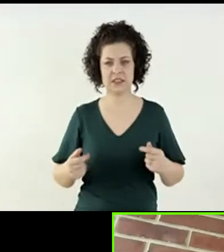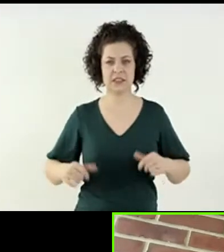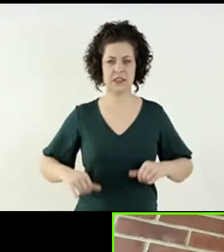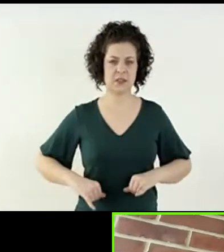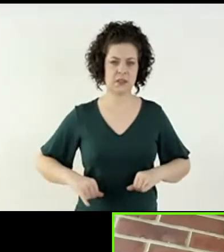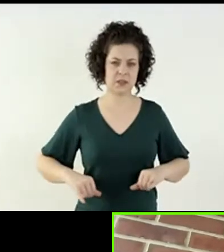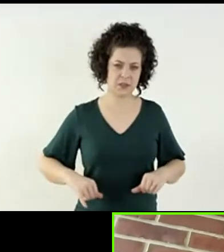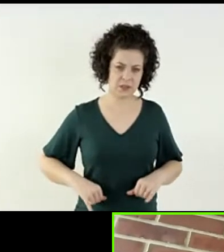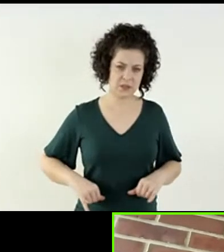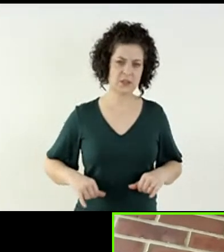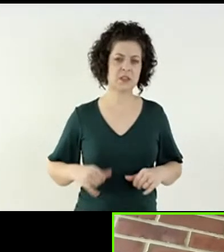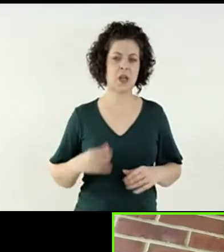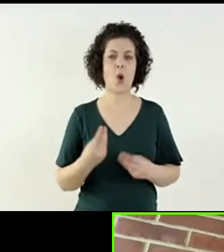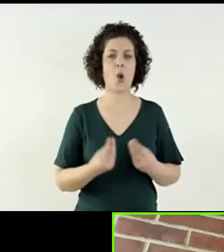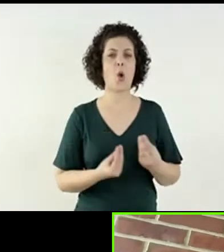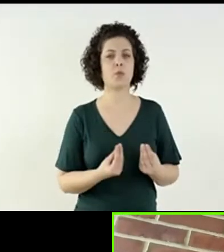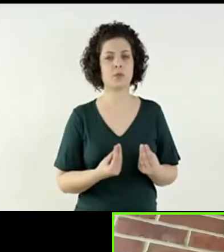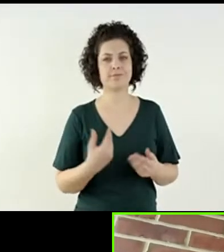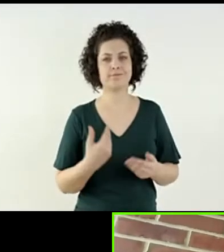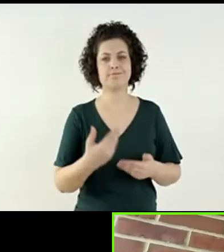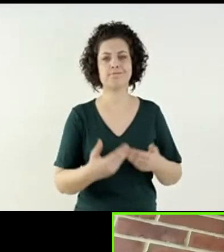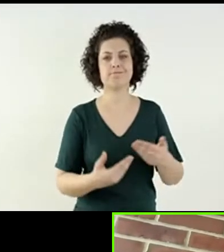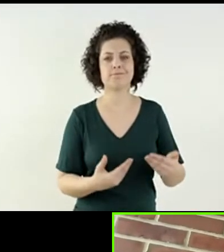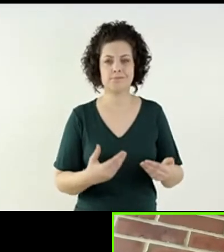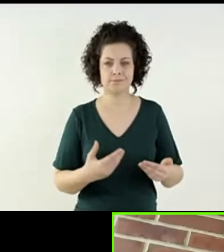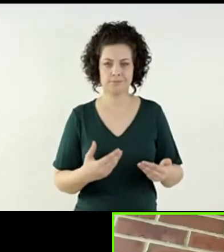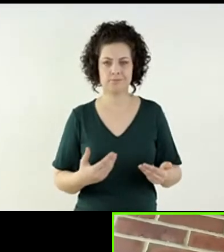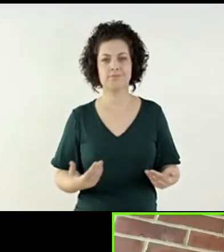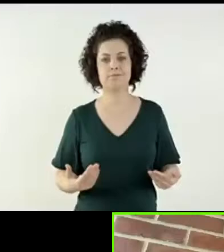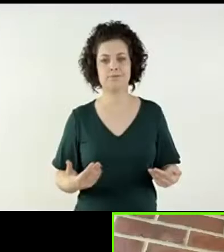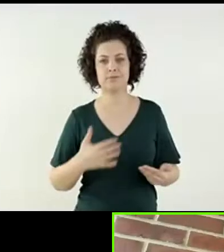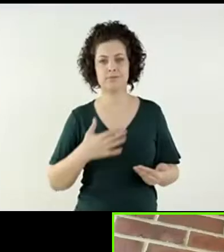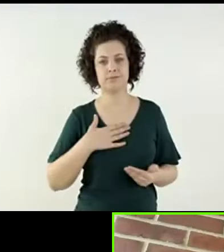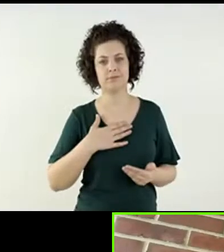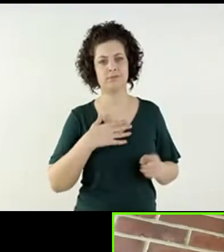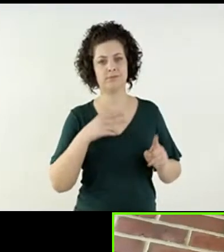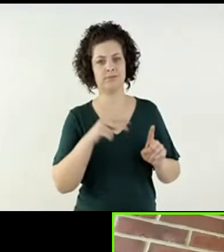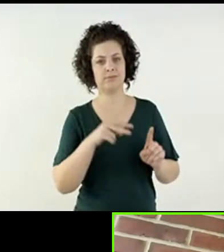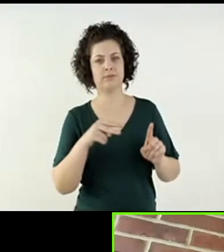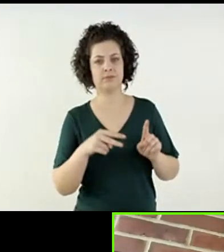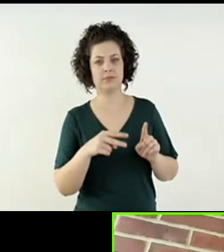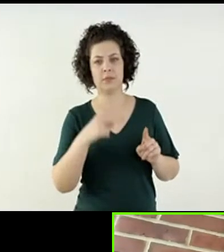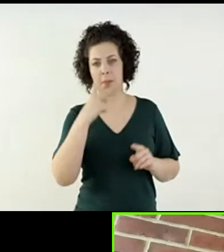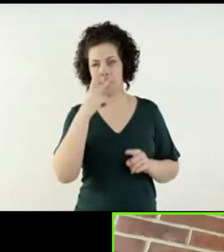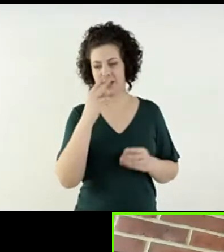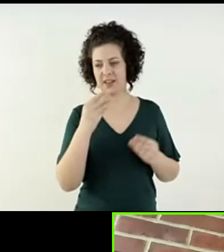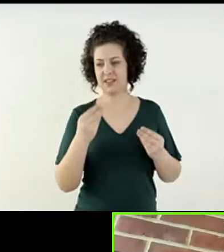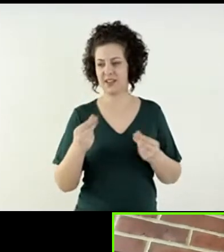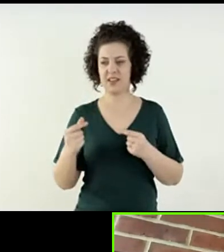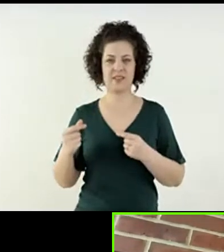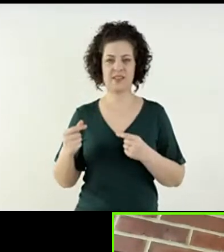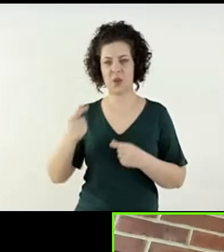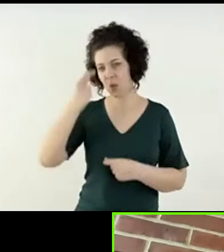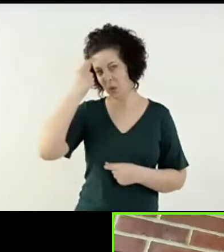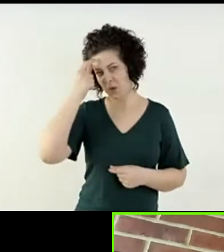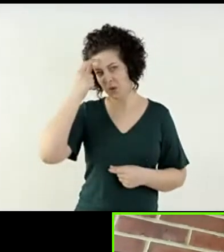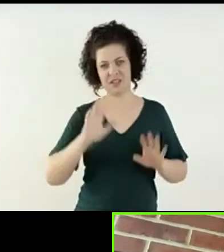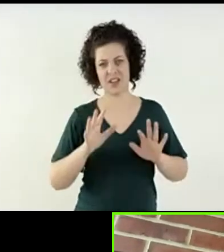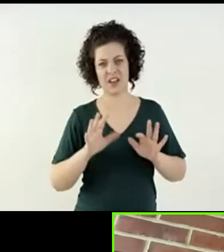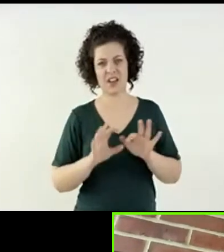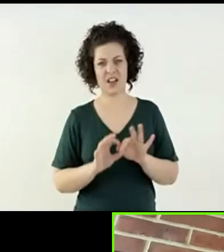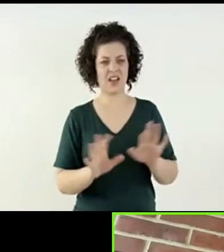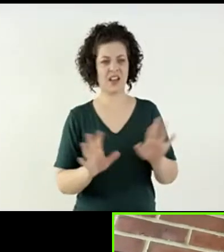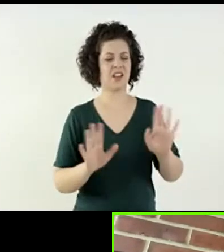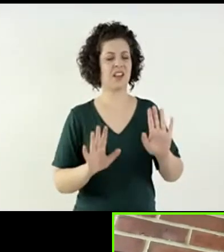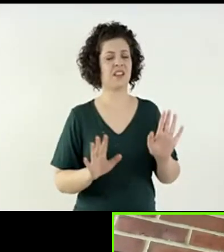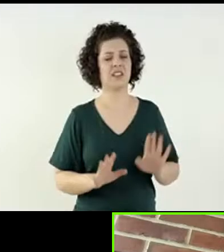has become sanitized. We no longer speak of liberation. You know, we no longer speak of